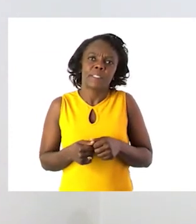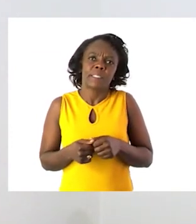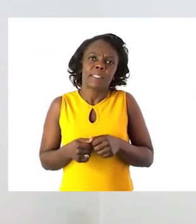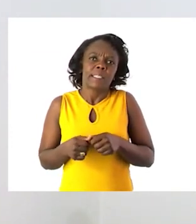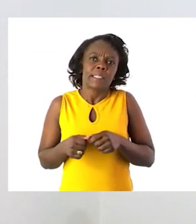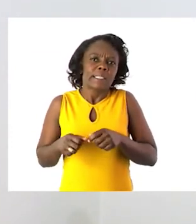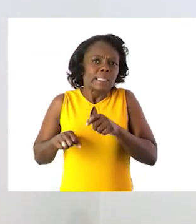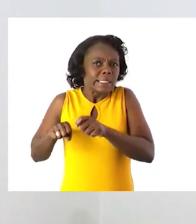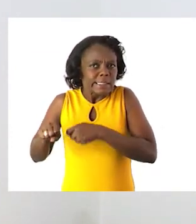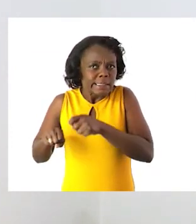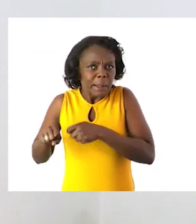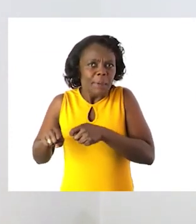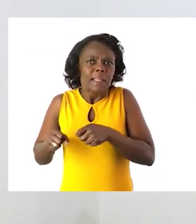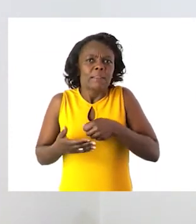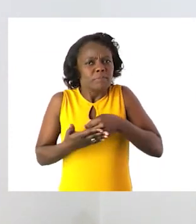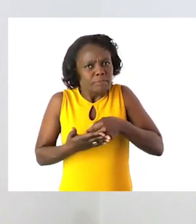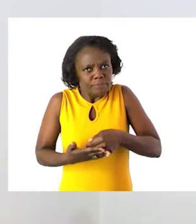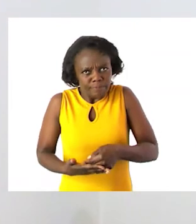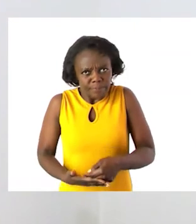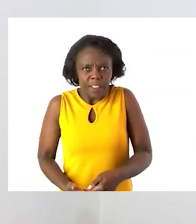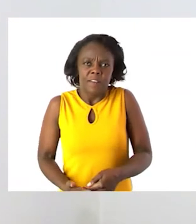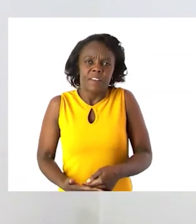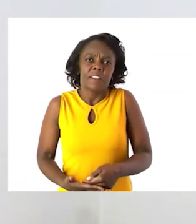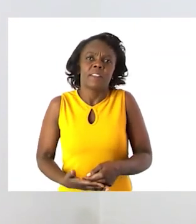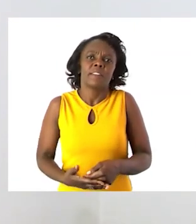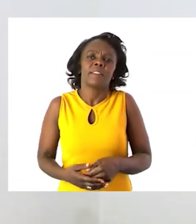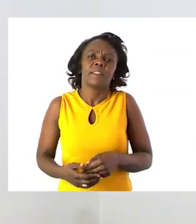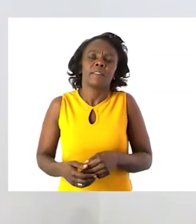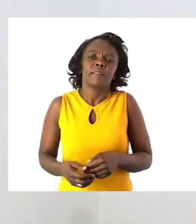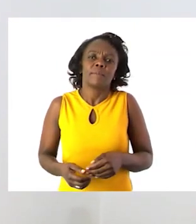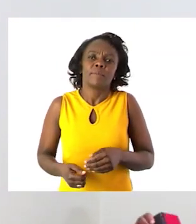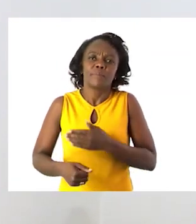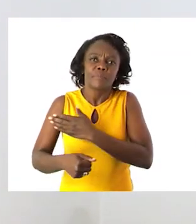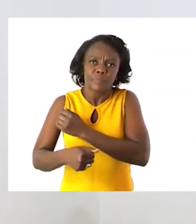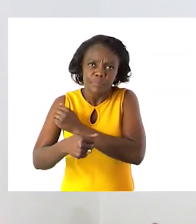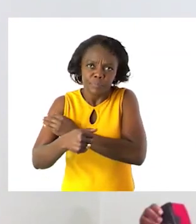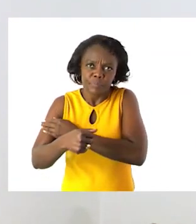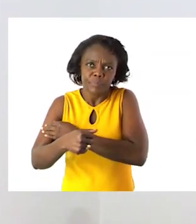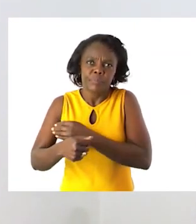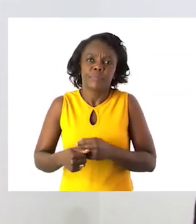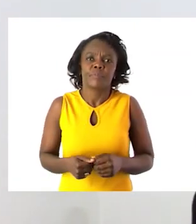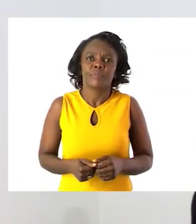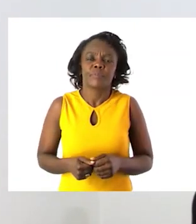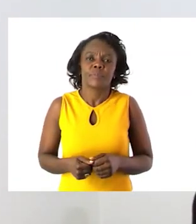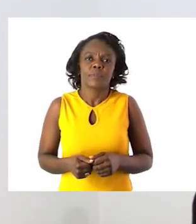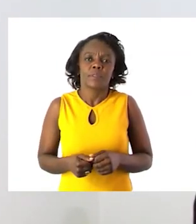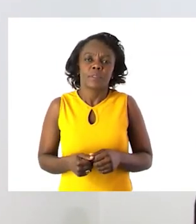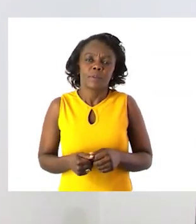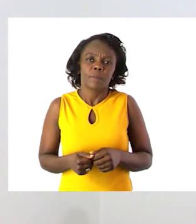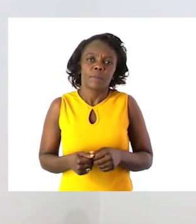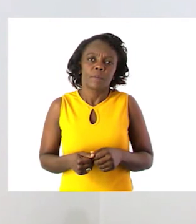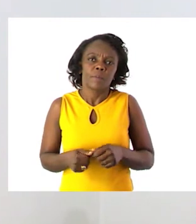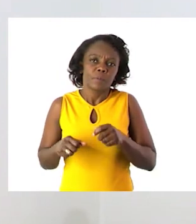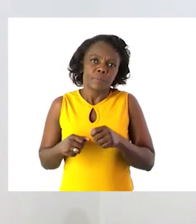heavy. I use my energy. When I pick it up, my muscle is building. Therefore, this one is heavier than the